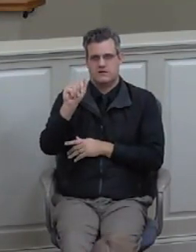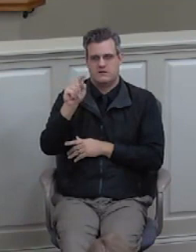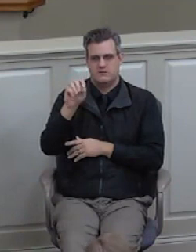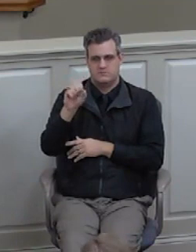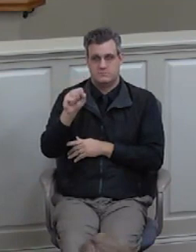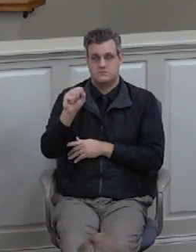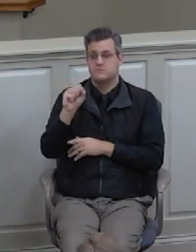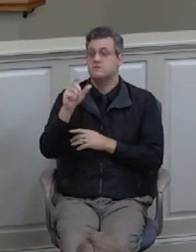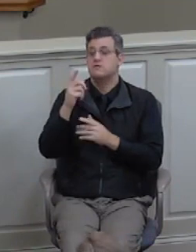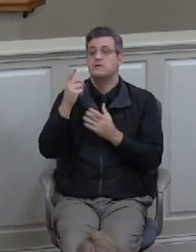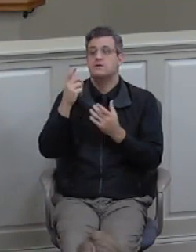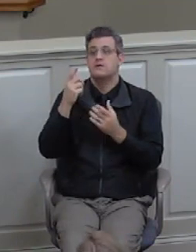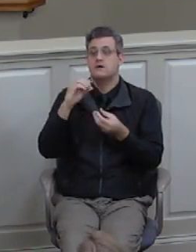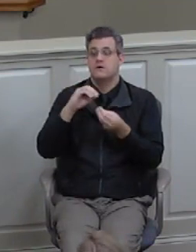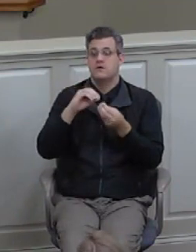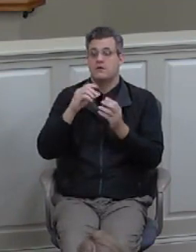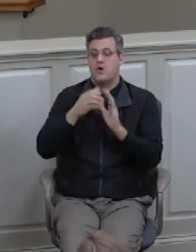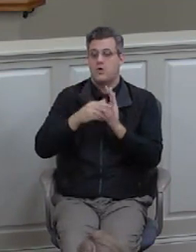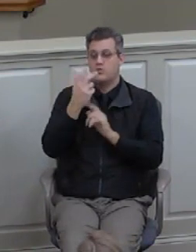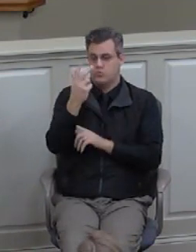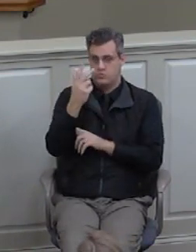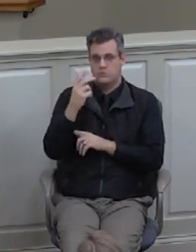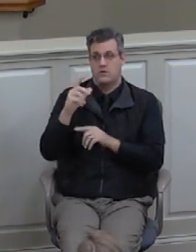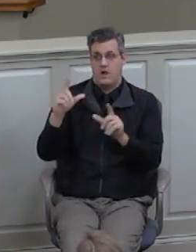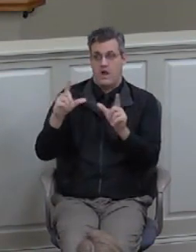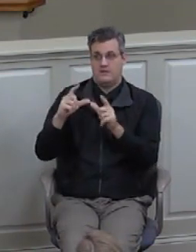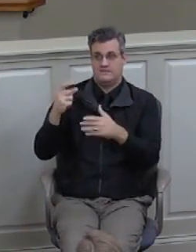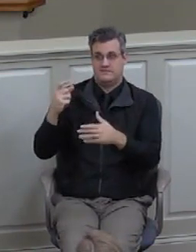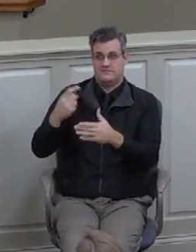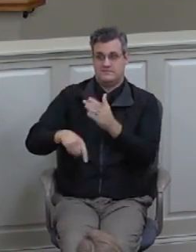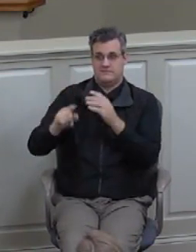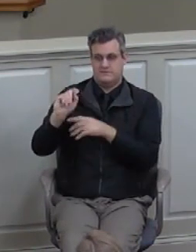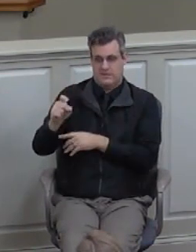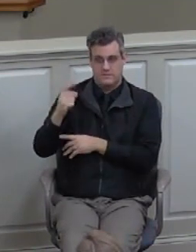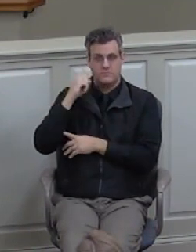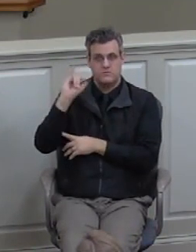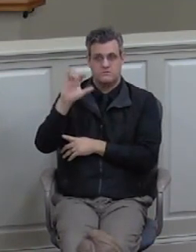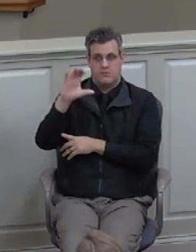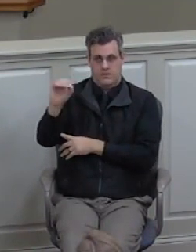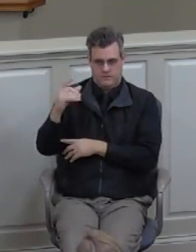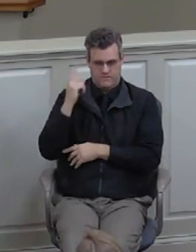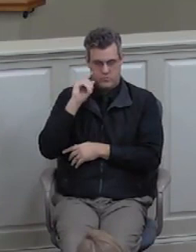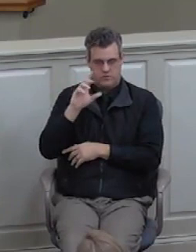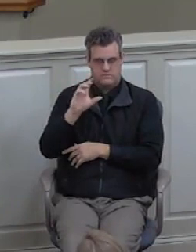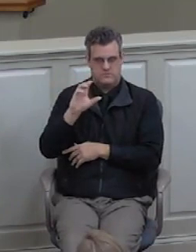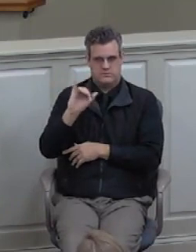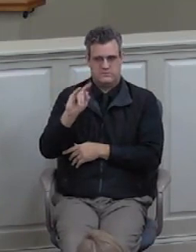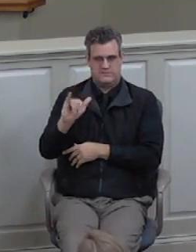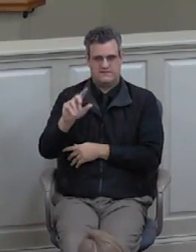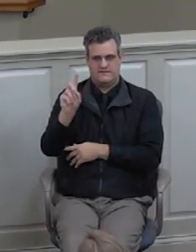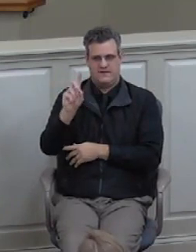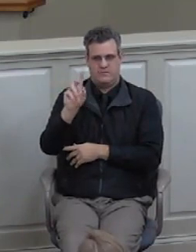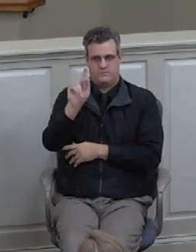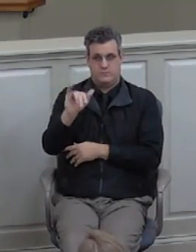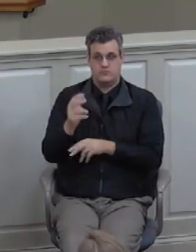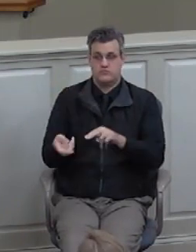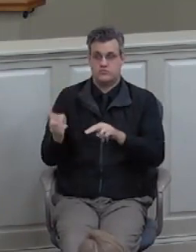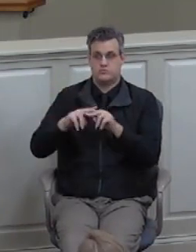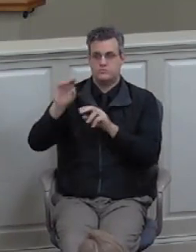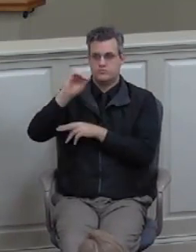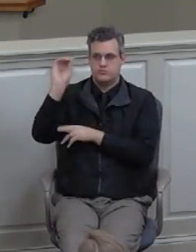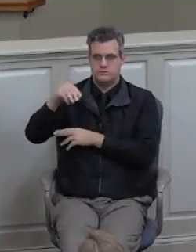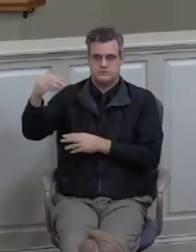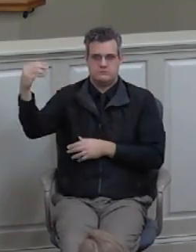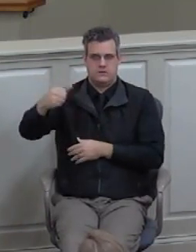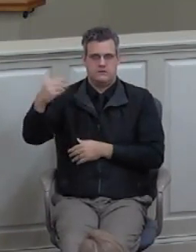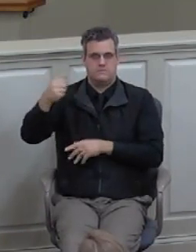Article 3 License Tax on Insurance Companies of the Code of Ordinances for the City of Danville, Kentucky, to increase the percentage of tax payment